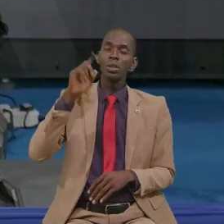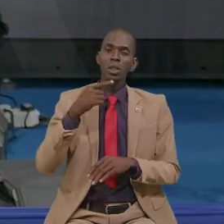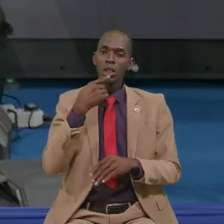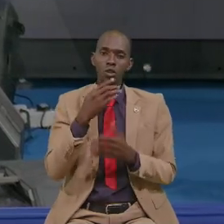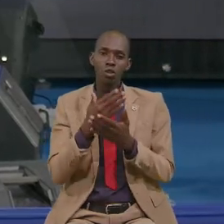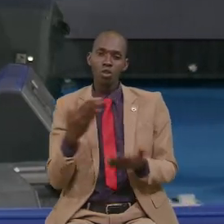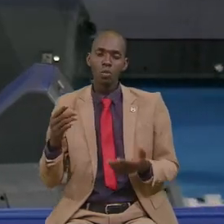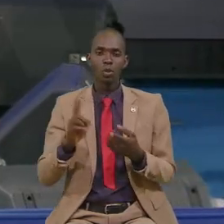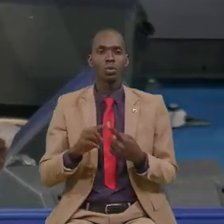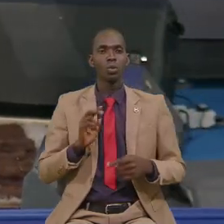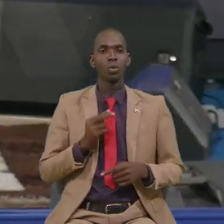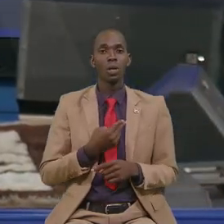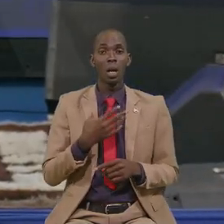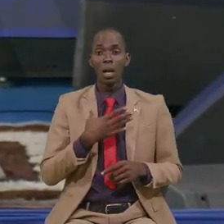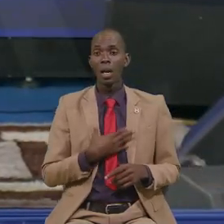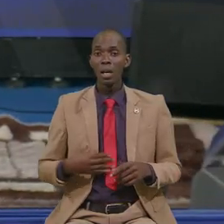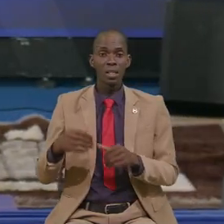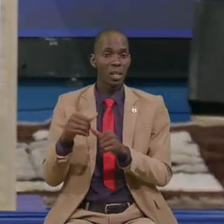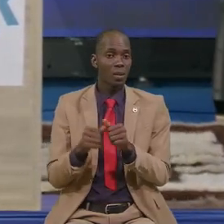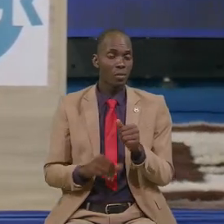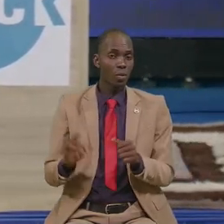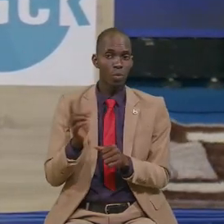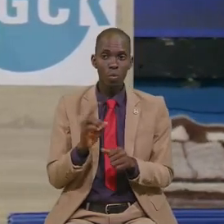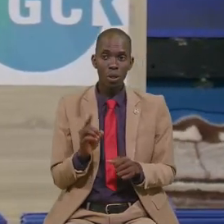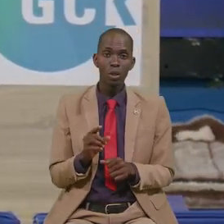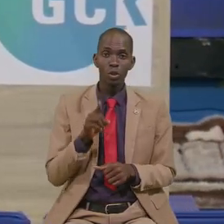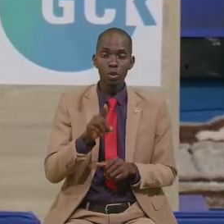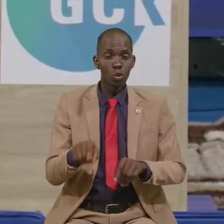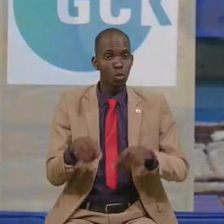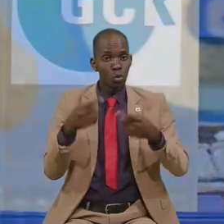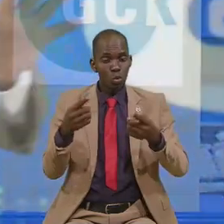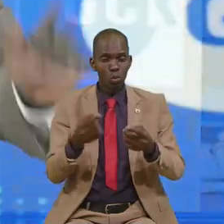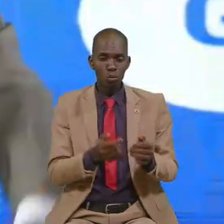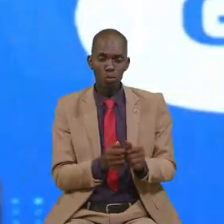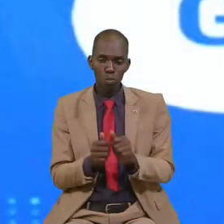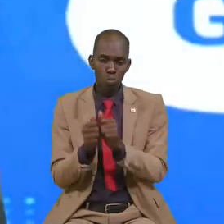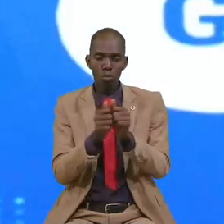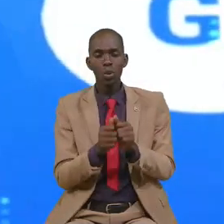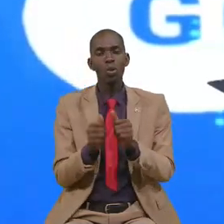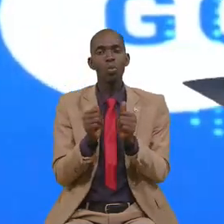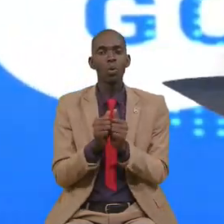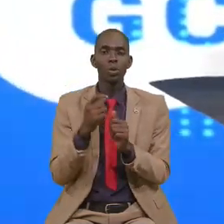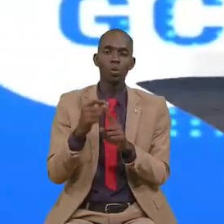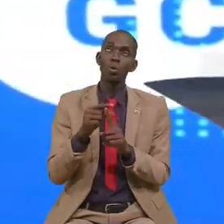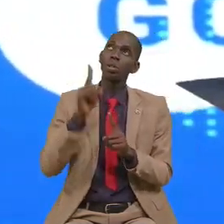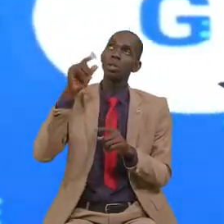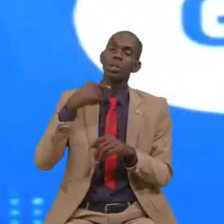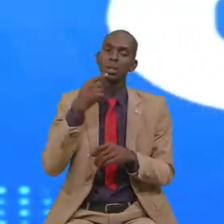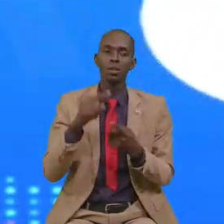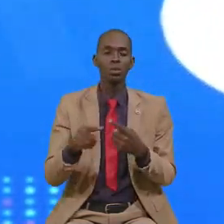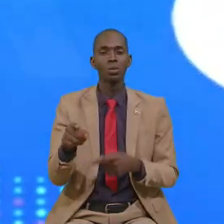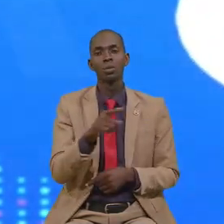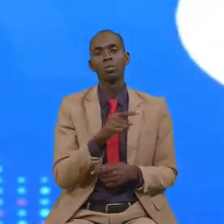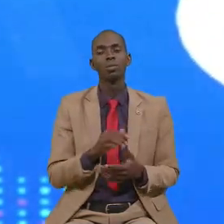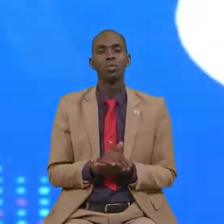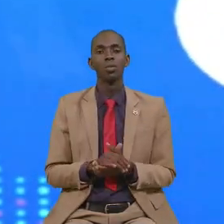And everywhere you go, carry what He said unto you everywhere you go. What has He said to